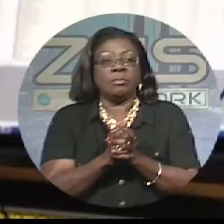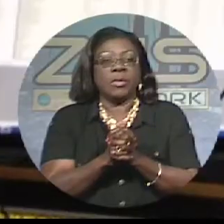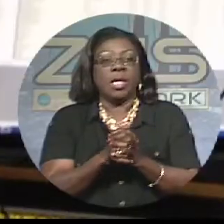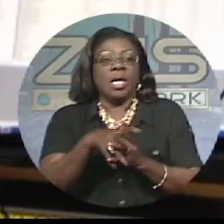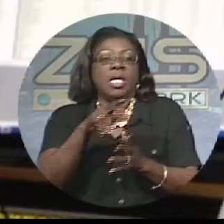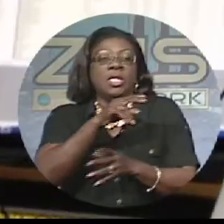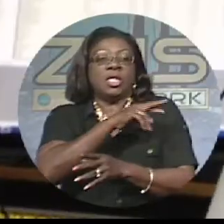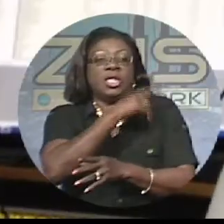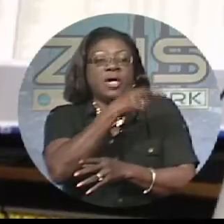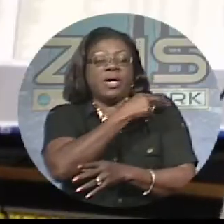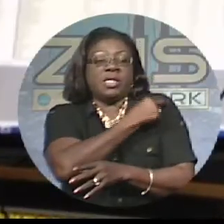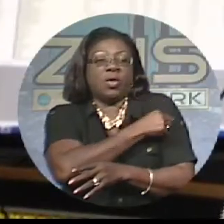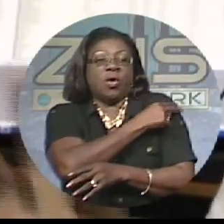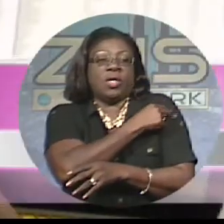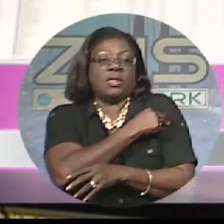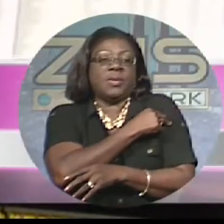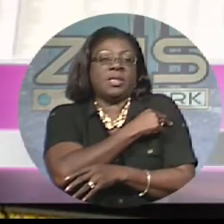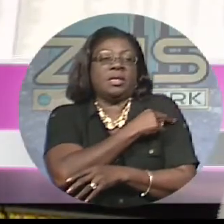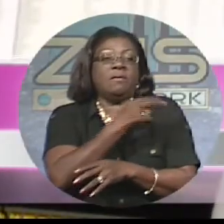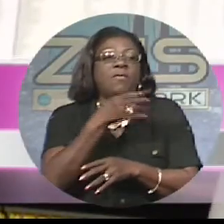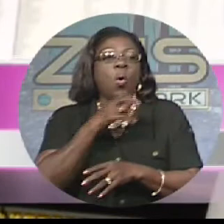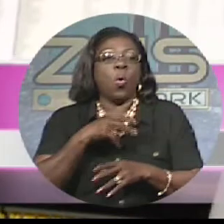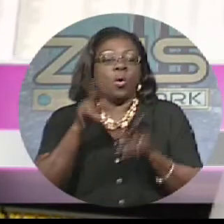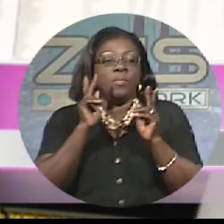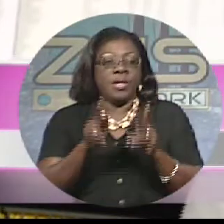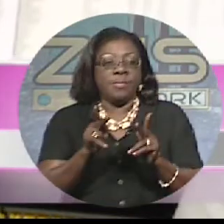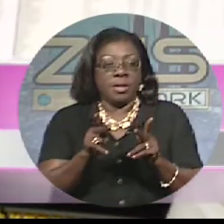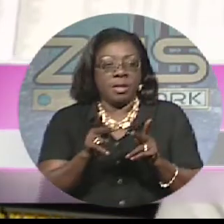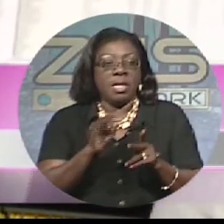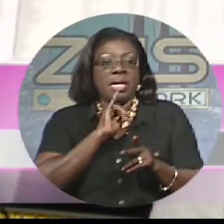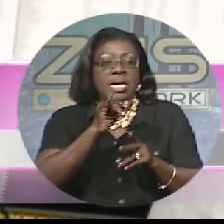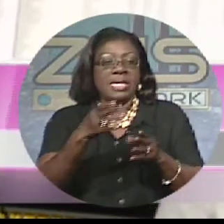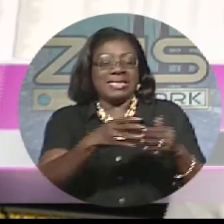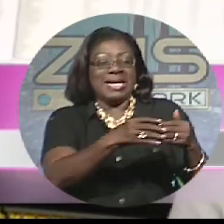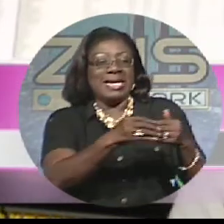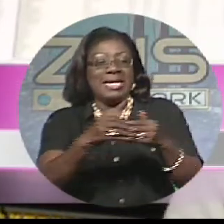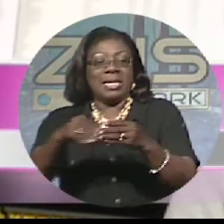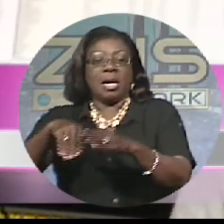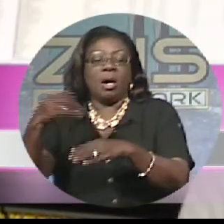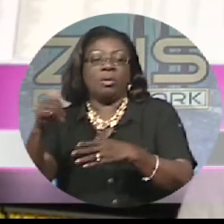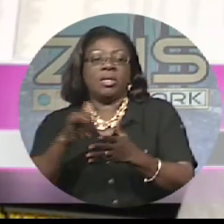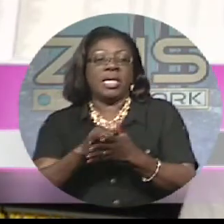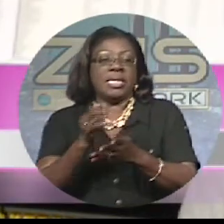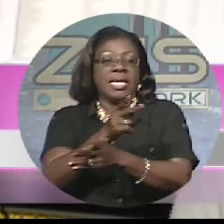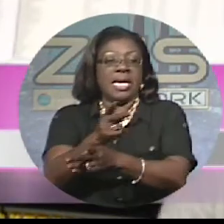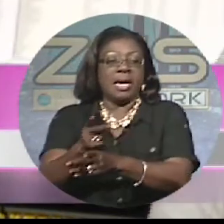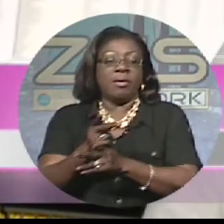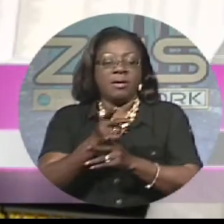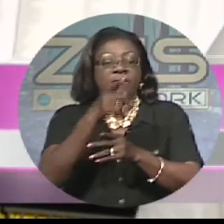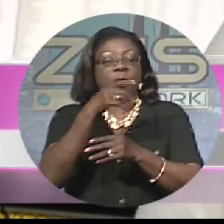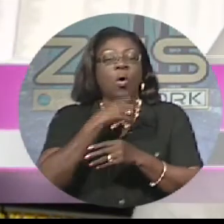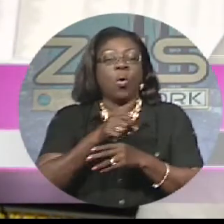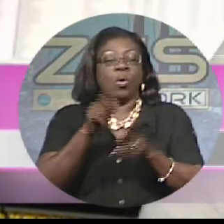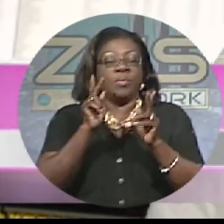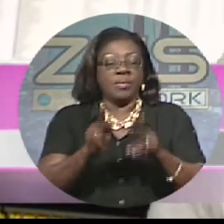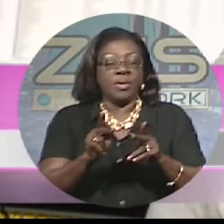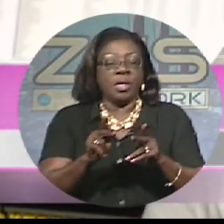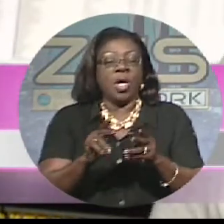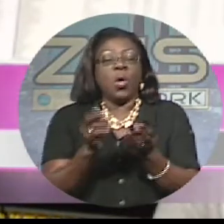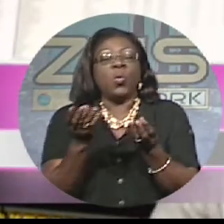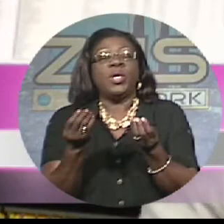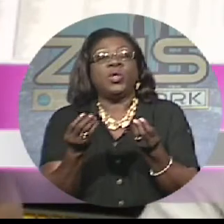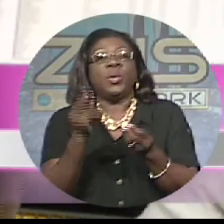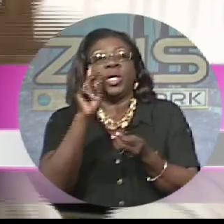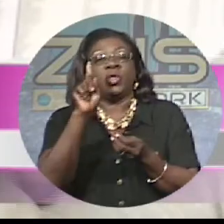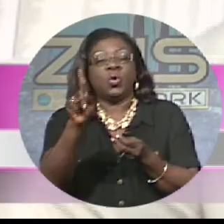Geriatric Hospital, Silence Rehabilitation Center, Public Hospice Authority is leading out in that. What we are doing is we're doing a two-in-one